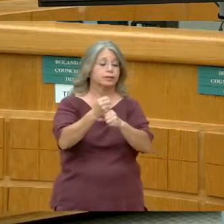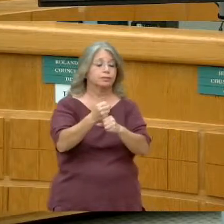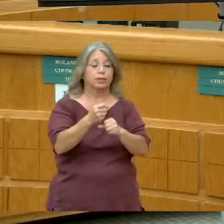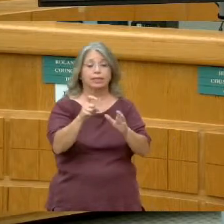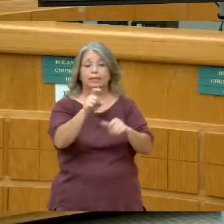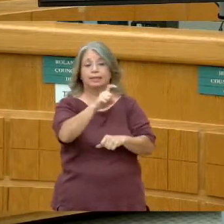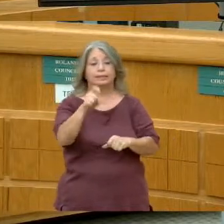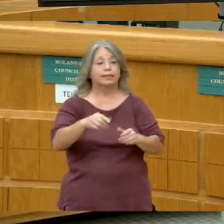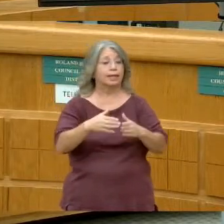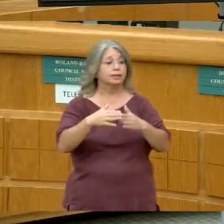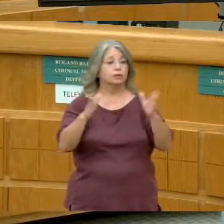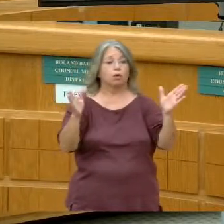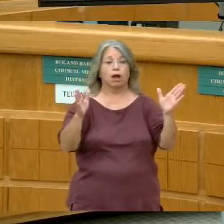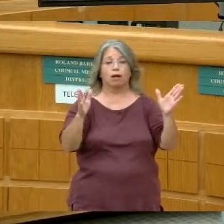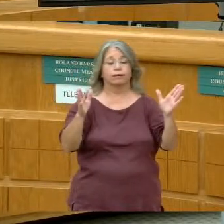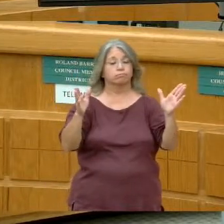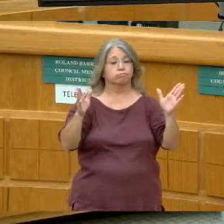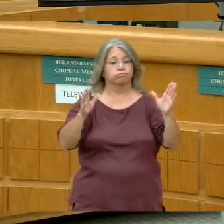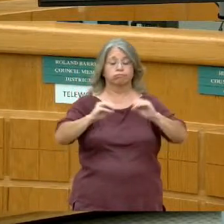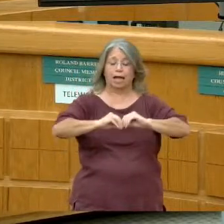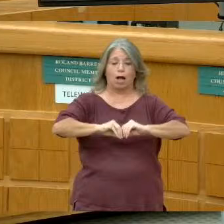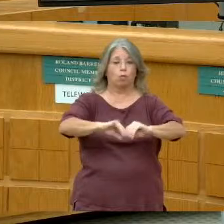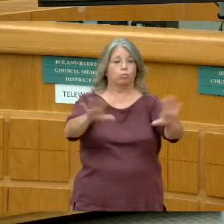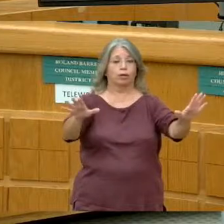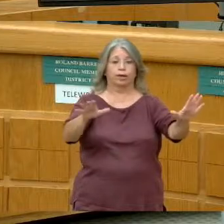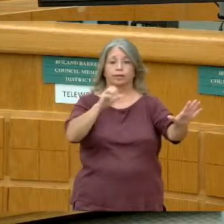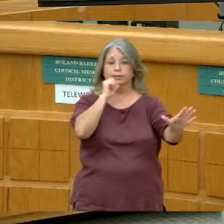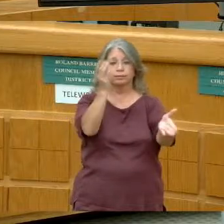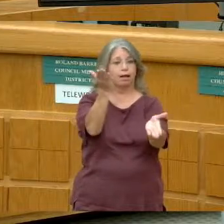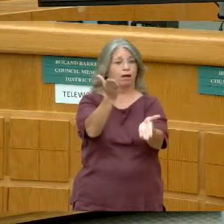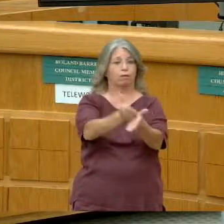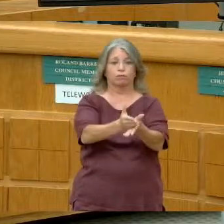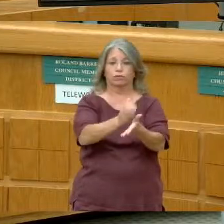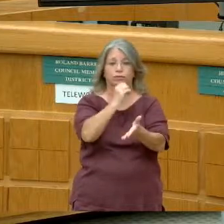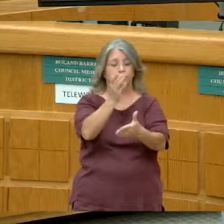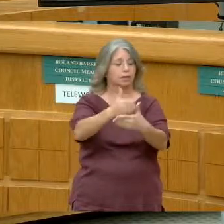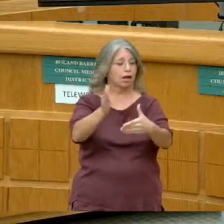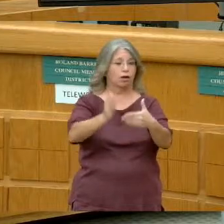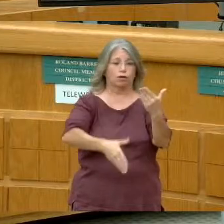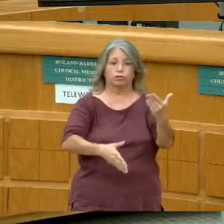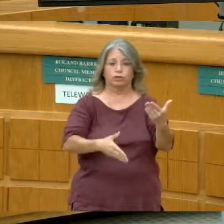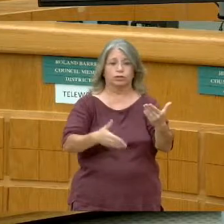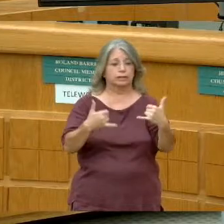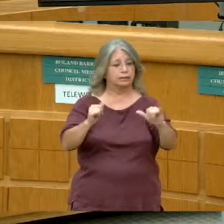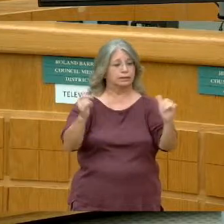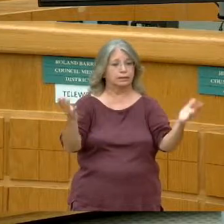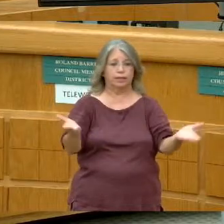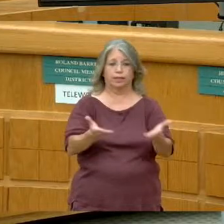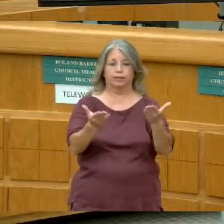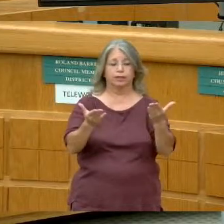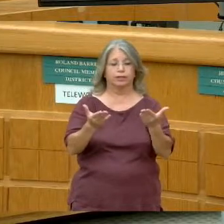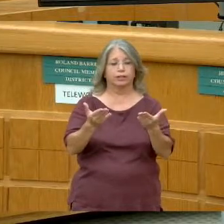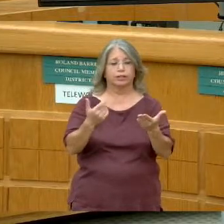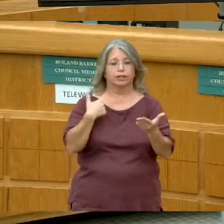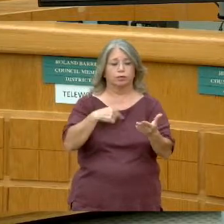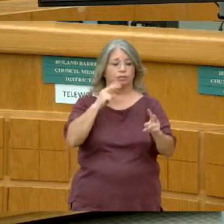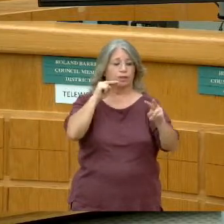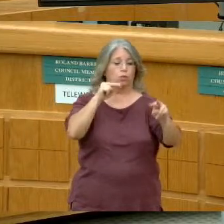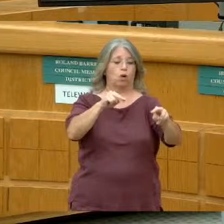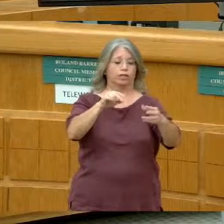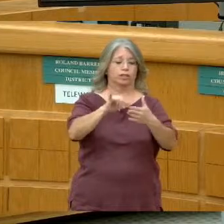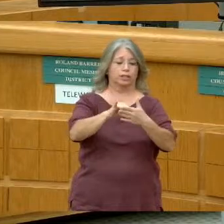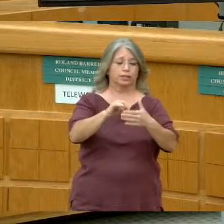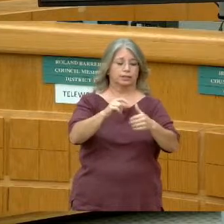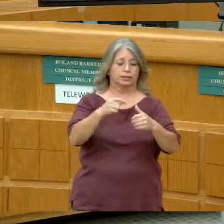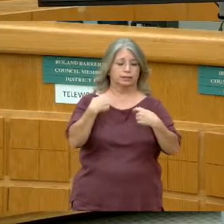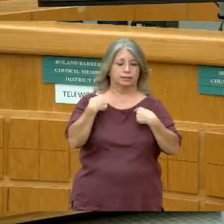It's still happening. I know that we've been at this for a month and a half. Here on the task force, we've been watching this since the first week of June.